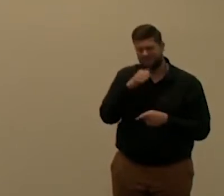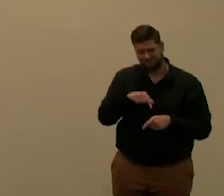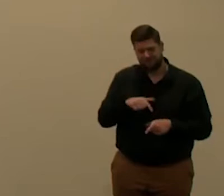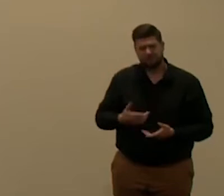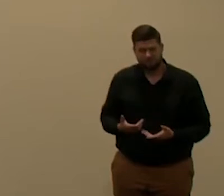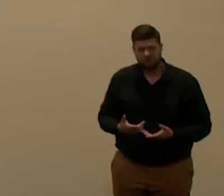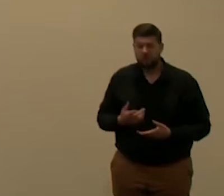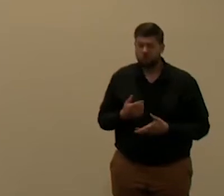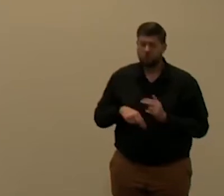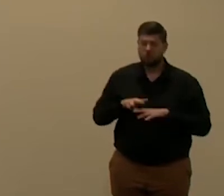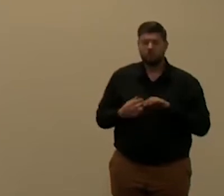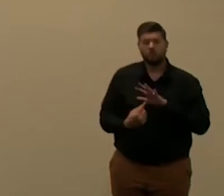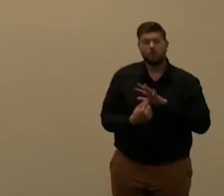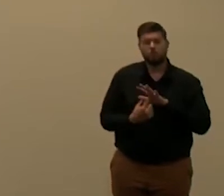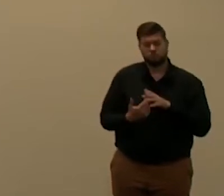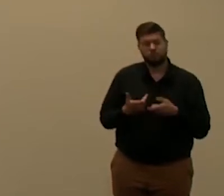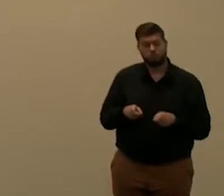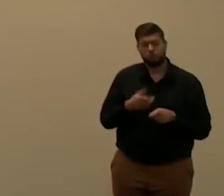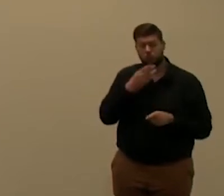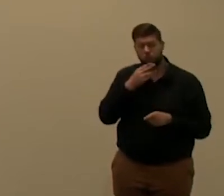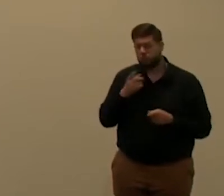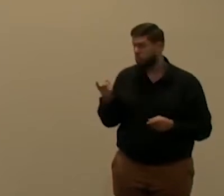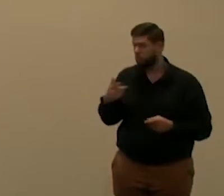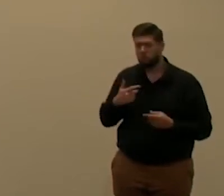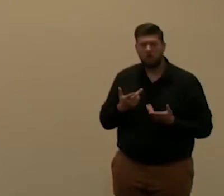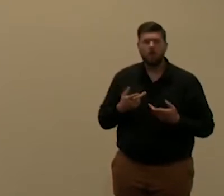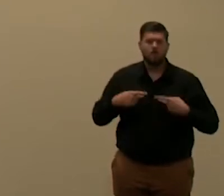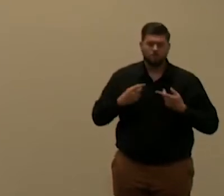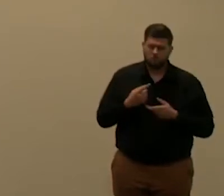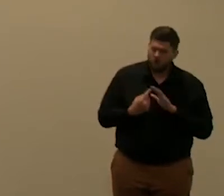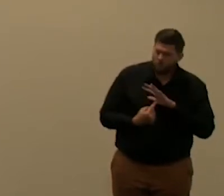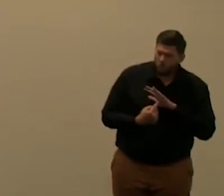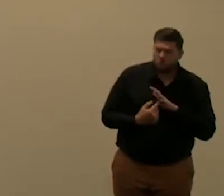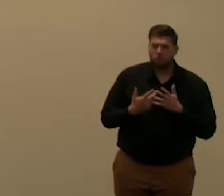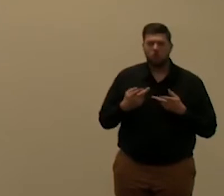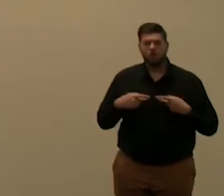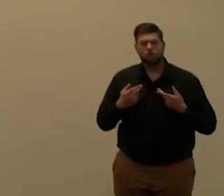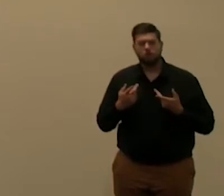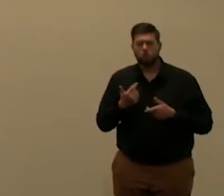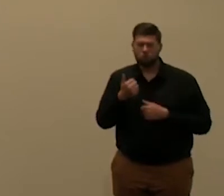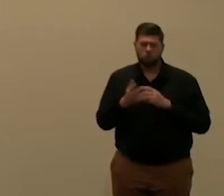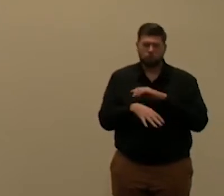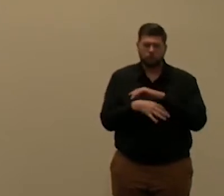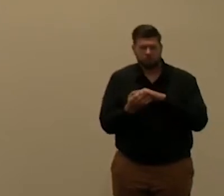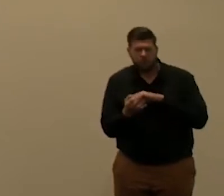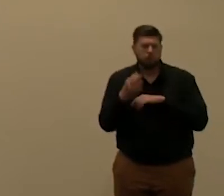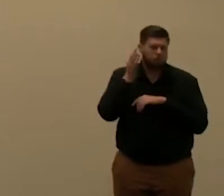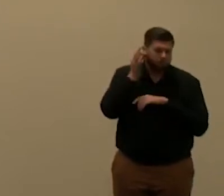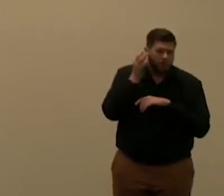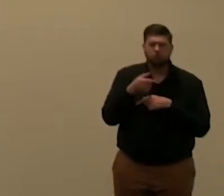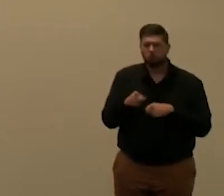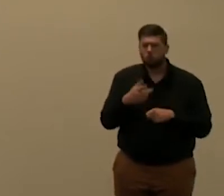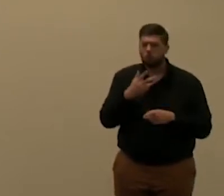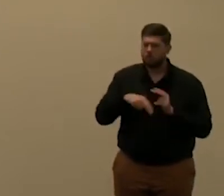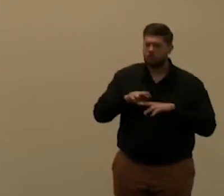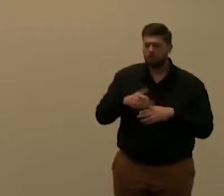that's being used. So that's a very important or a very good tip if you want to do recurring